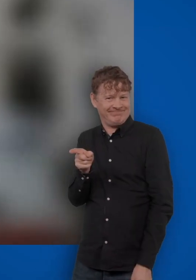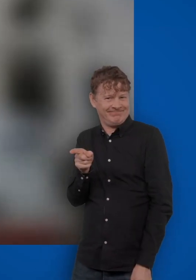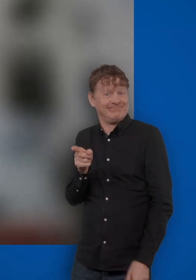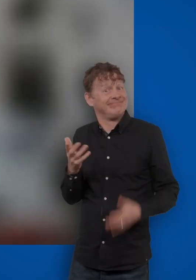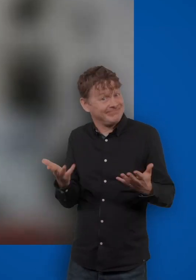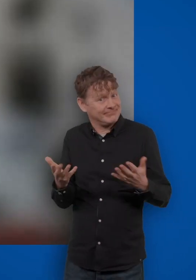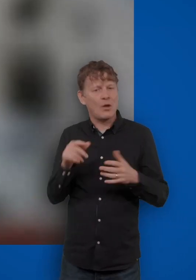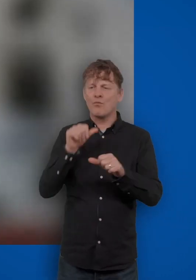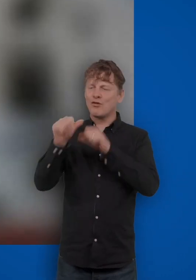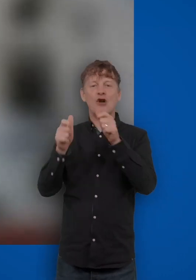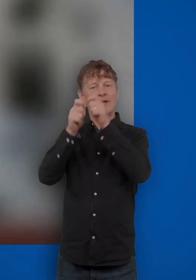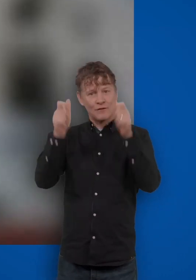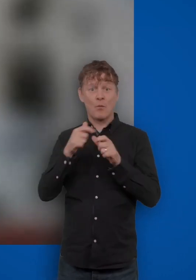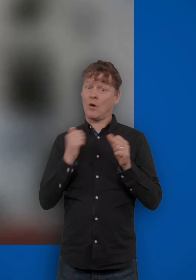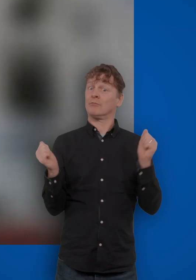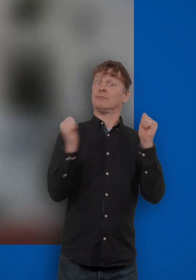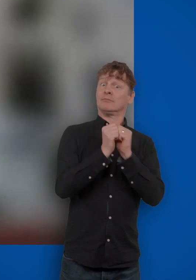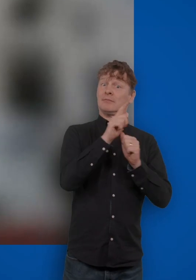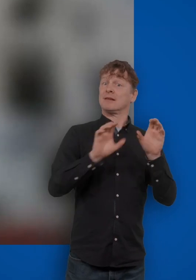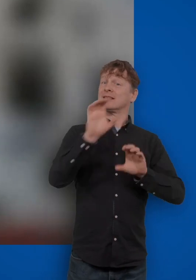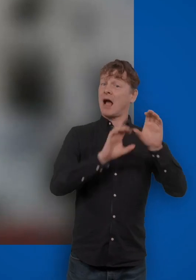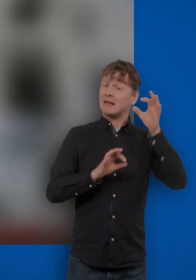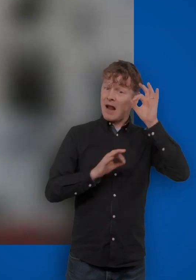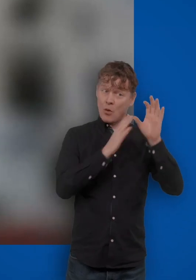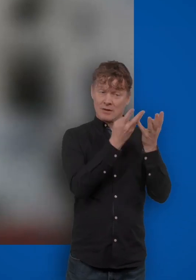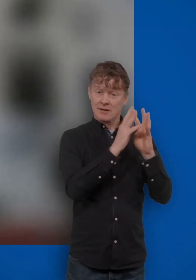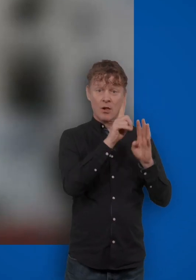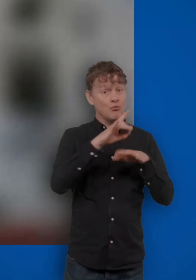this is a program that we set up with a Science Council, and we work with